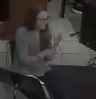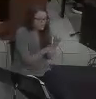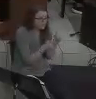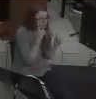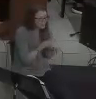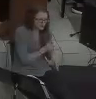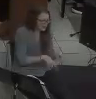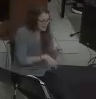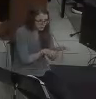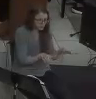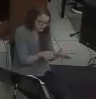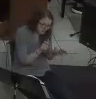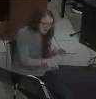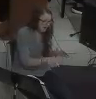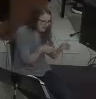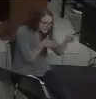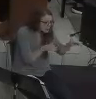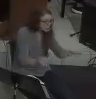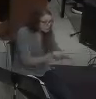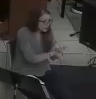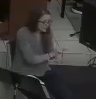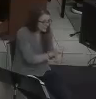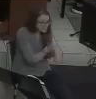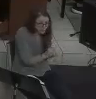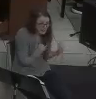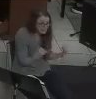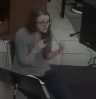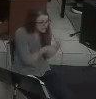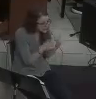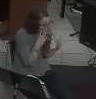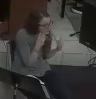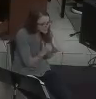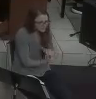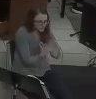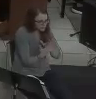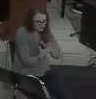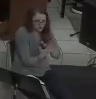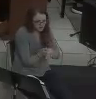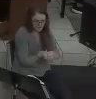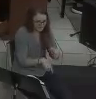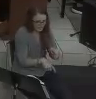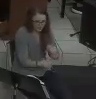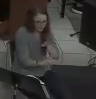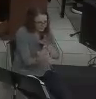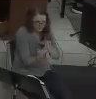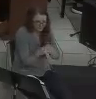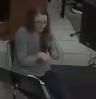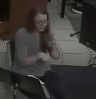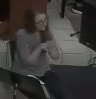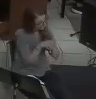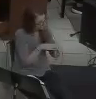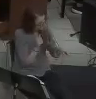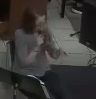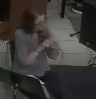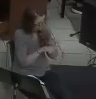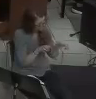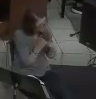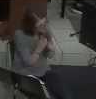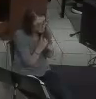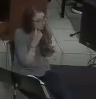Is there anything you're facing today that you think you cannot face? Are you called to do something that you think you cannot